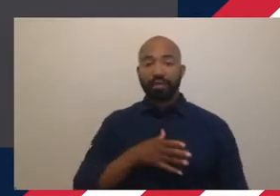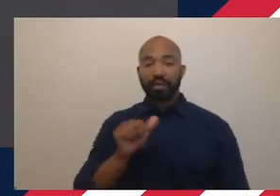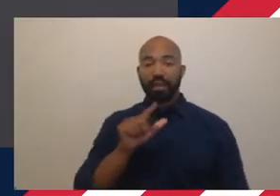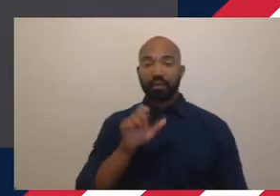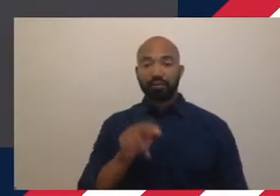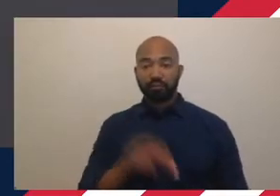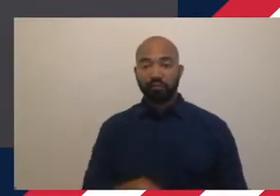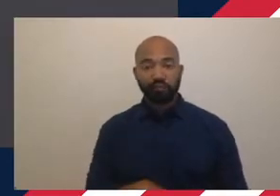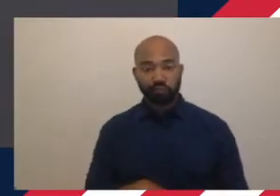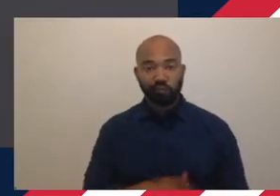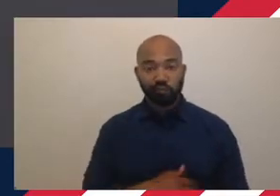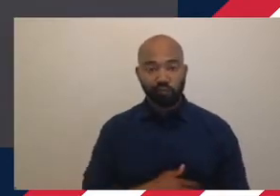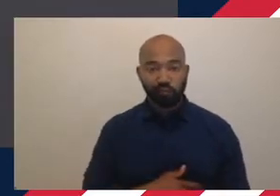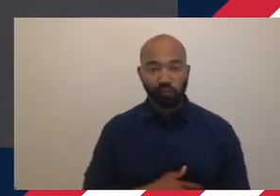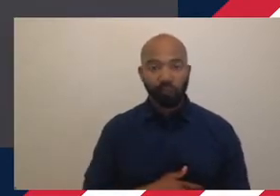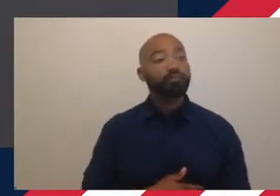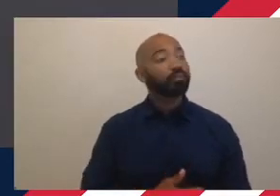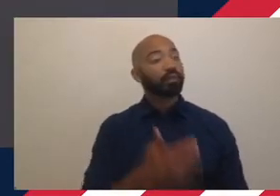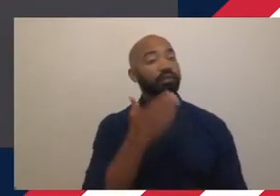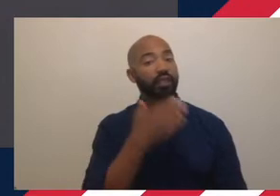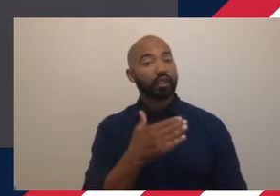you, Madam Chair.